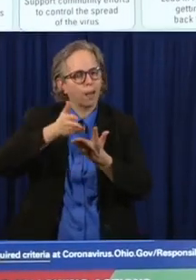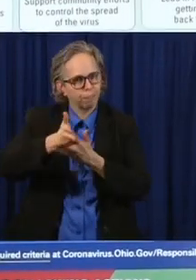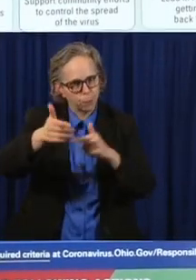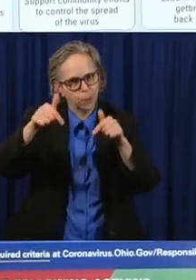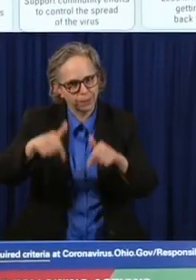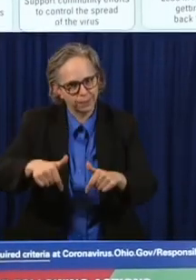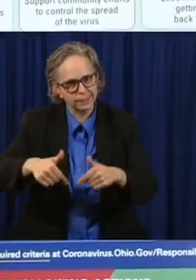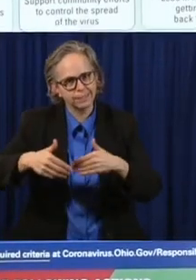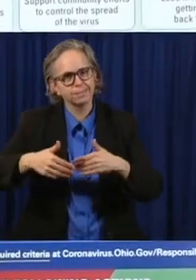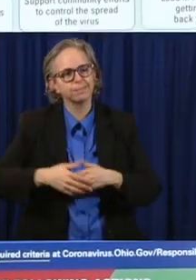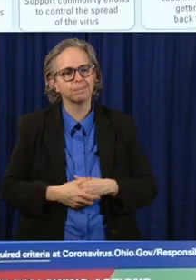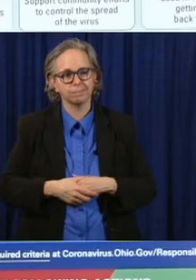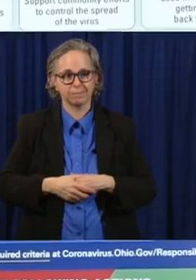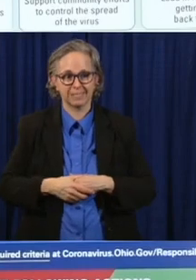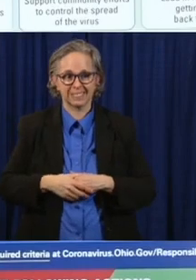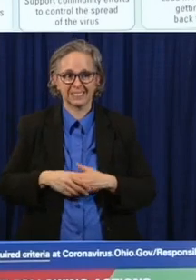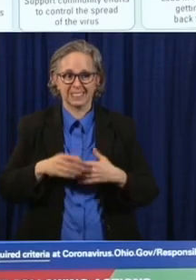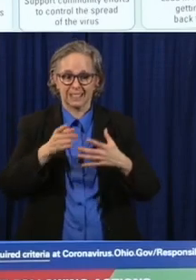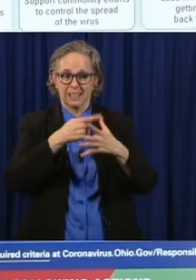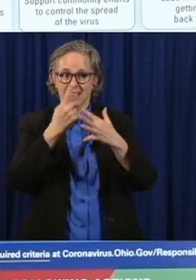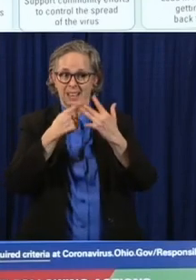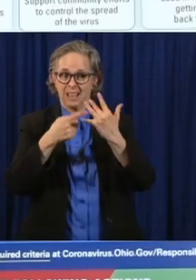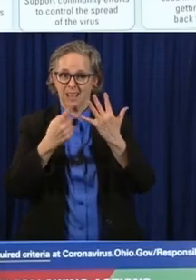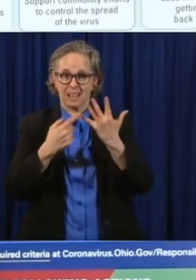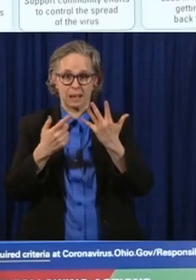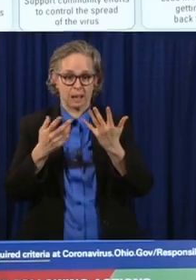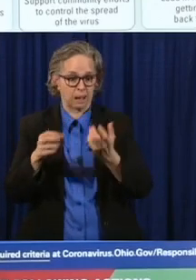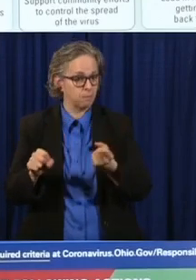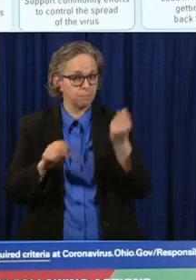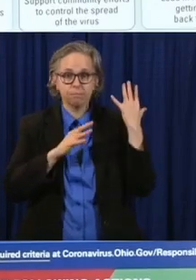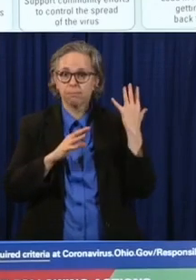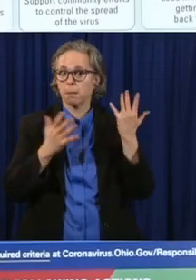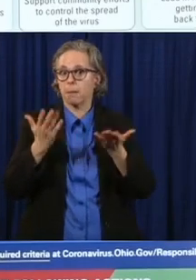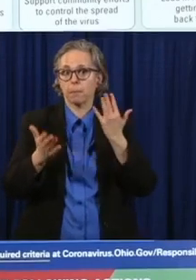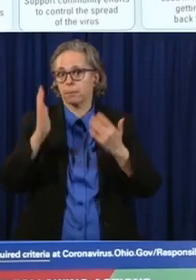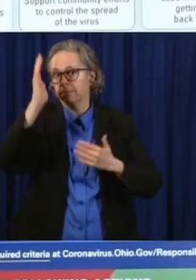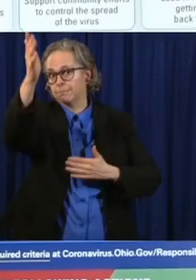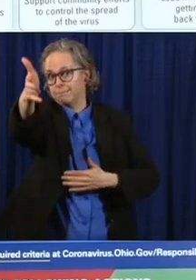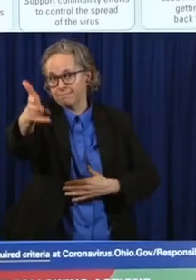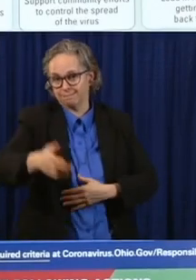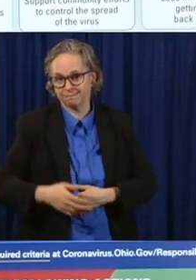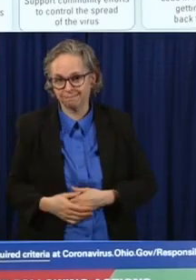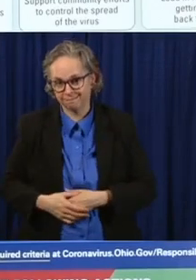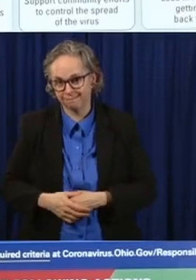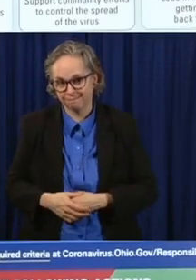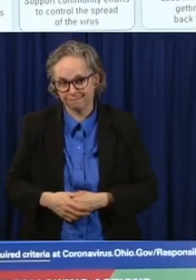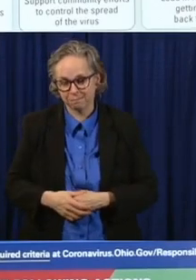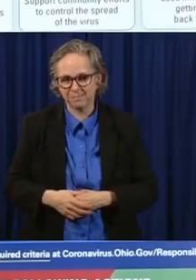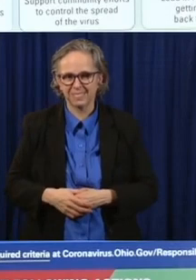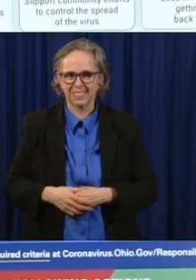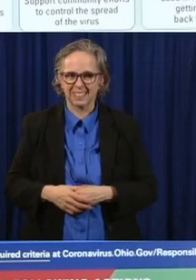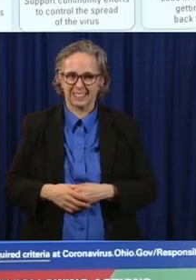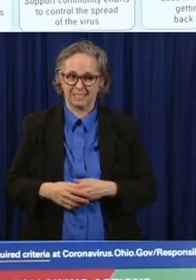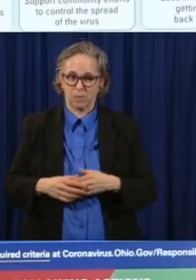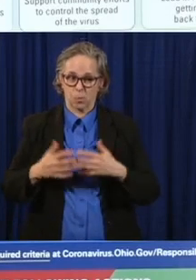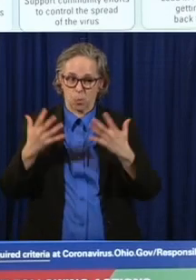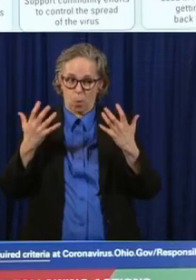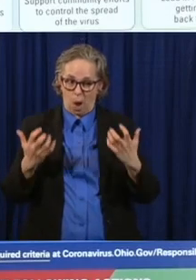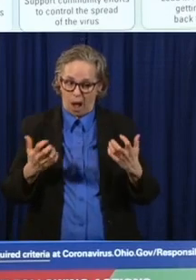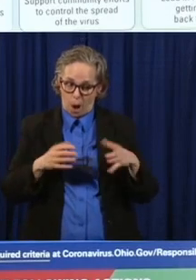do these things. But for us to be able to push forward And to get people to